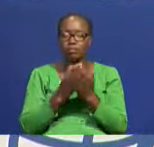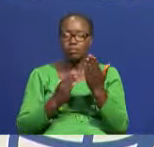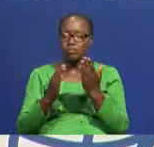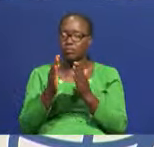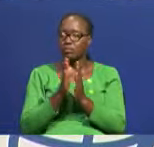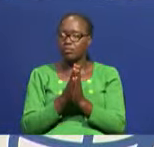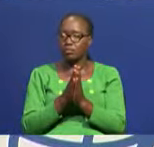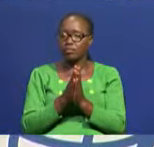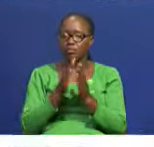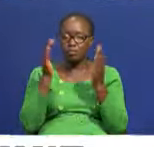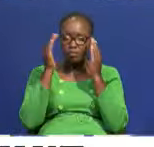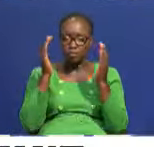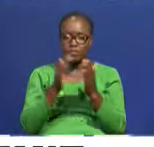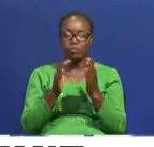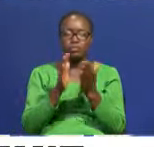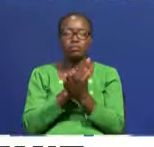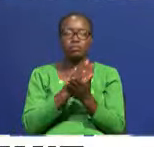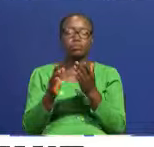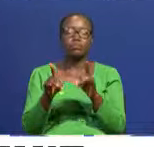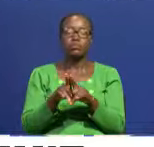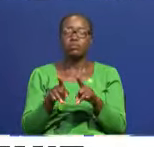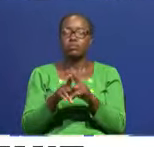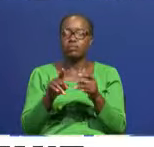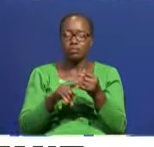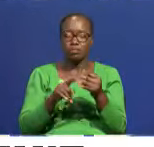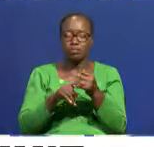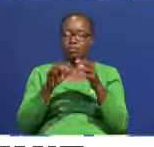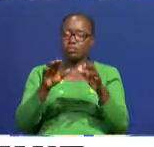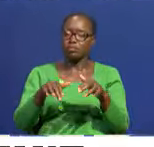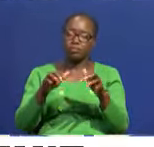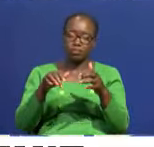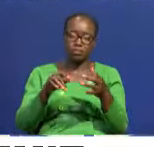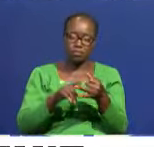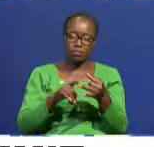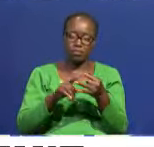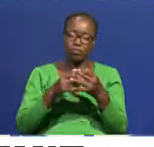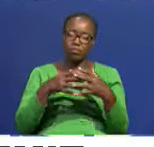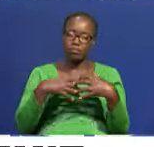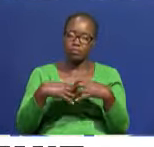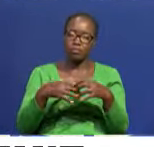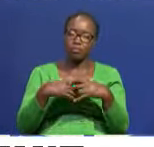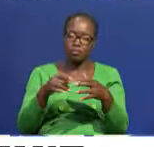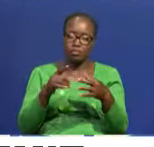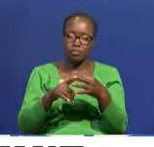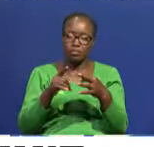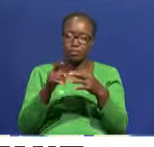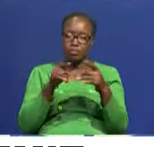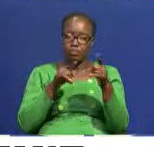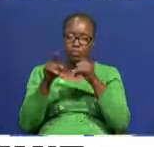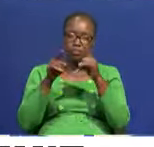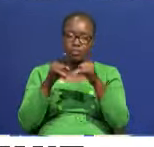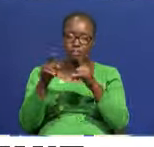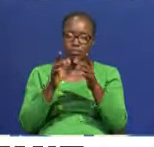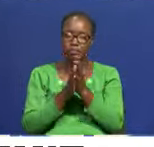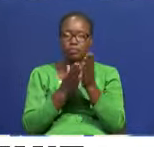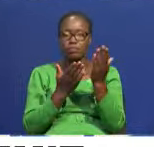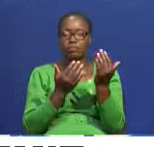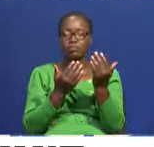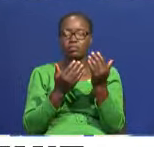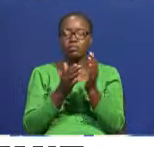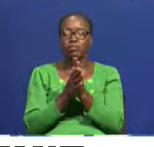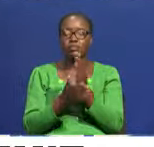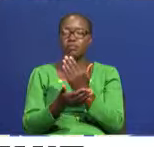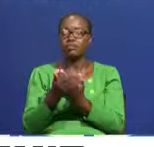a focus on sectors like agriculture, manufacturing, and tourism, expected to